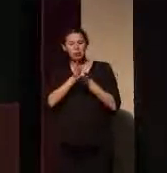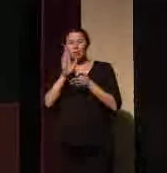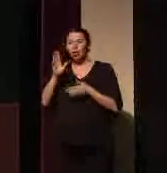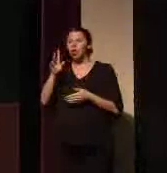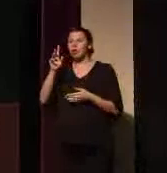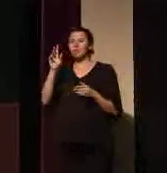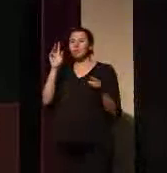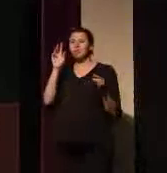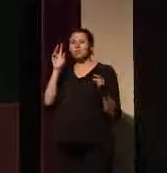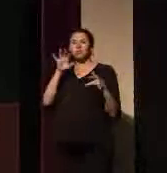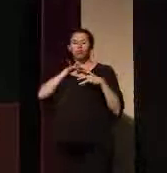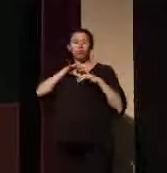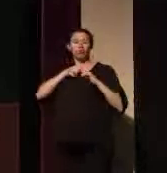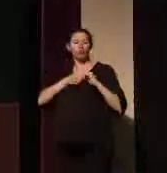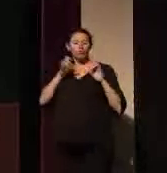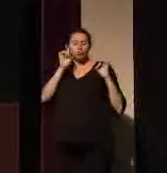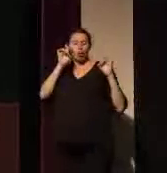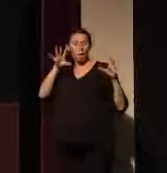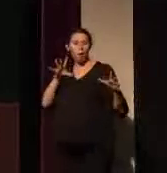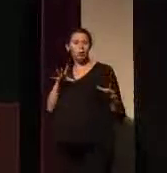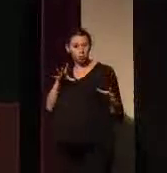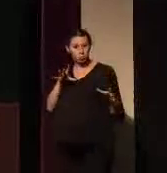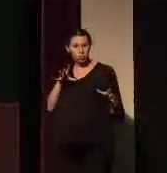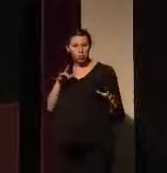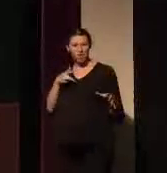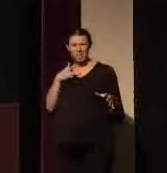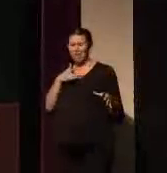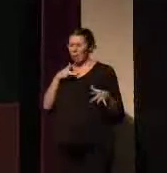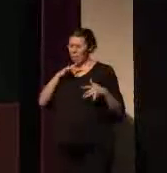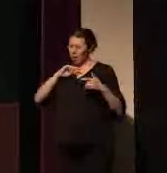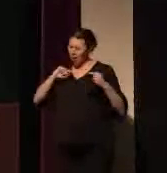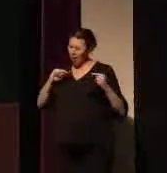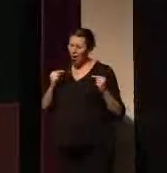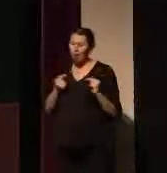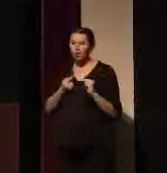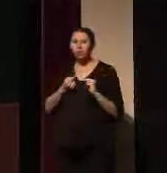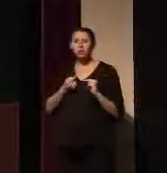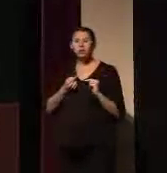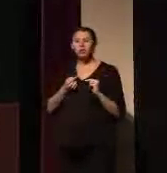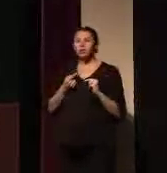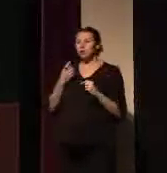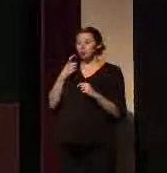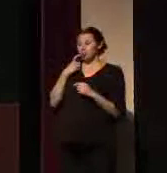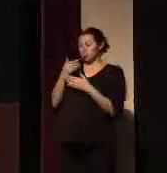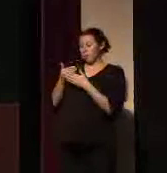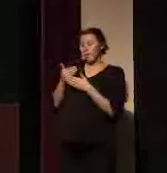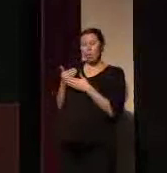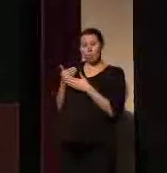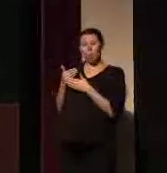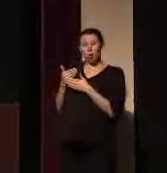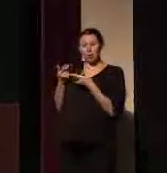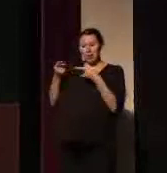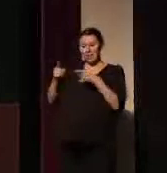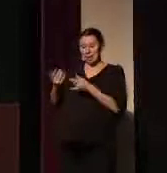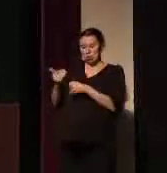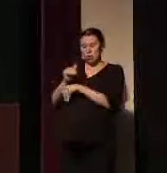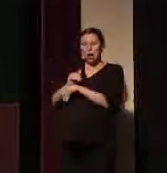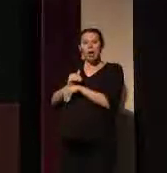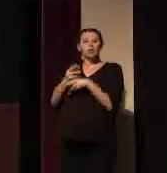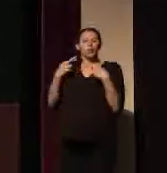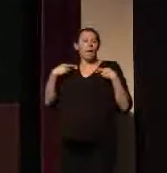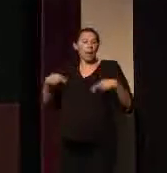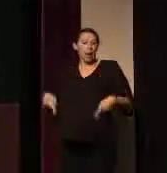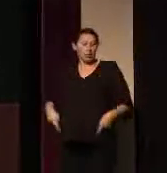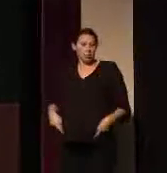felt since Mike Brown's shooting, the pain. We heard from a rabbi just before the event tonight who said